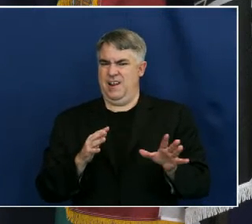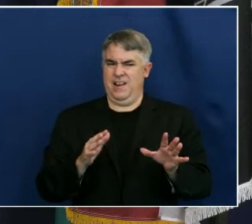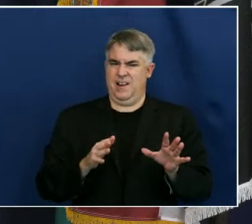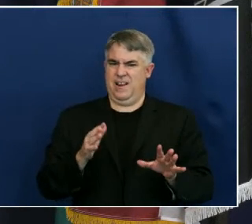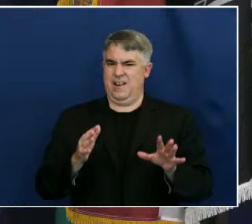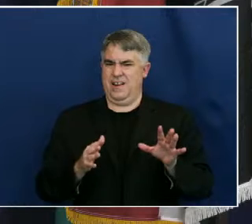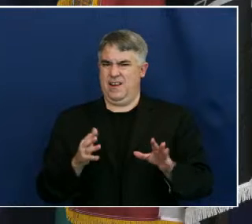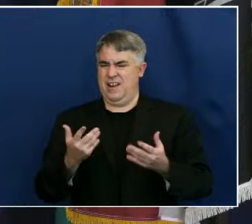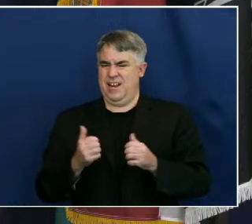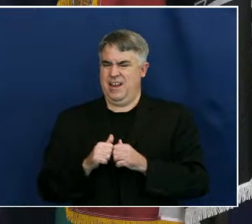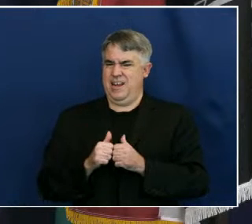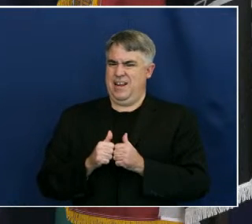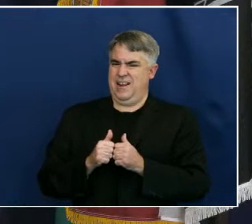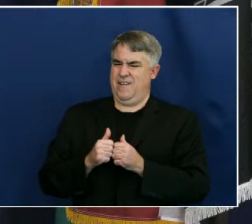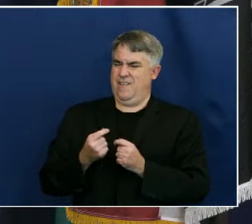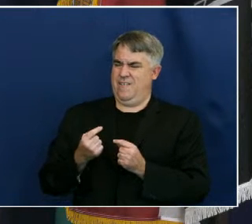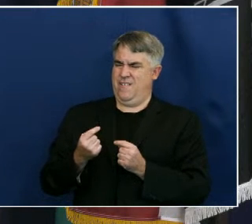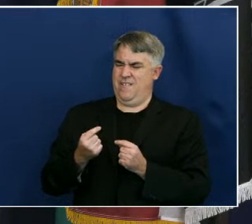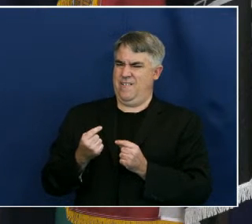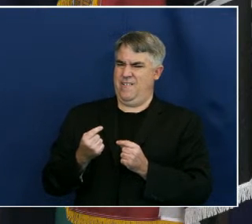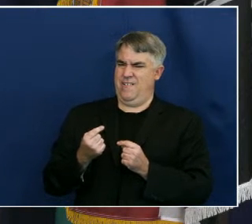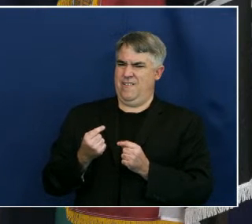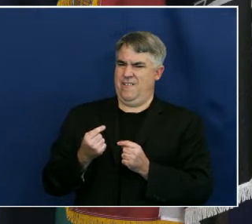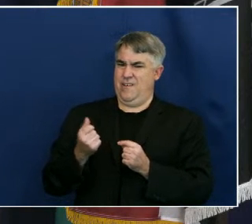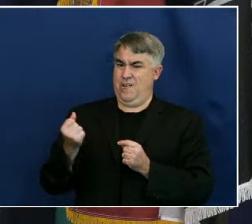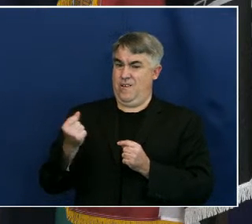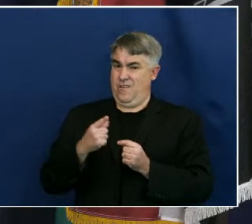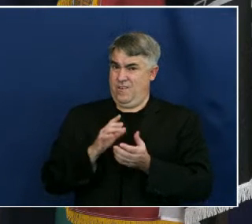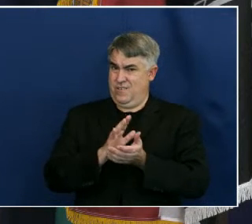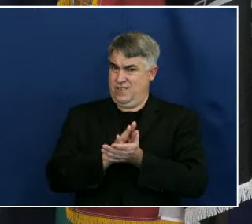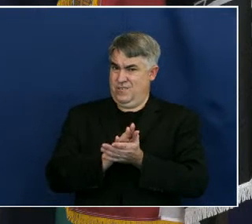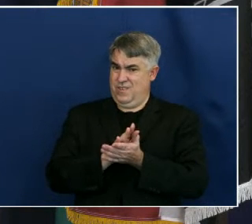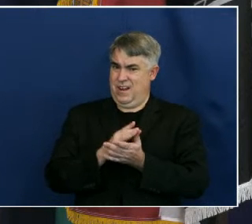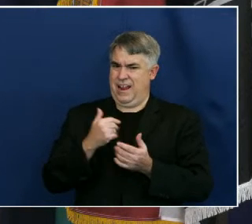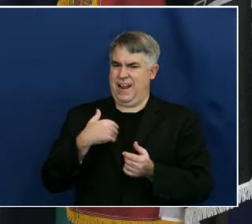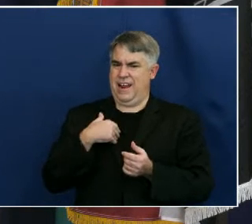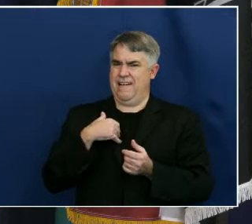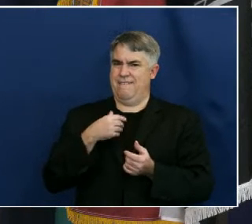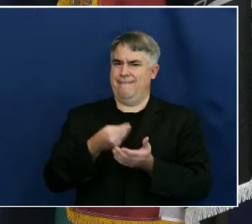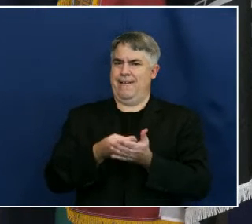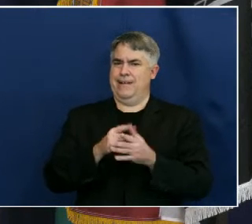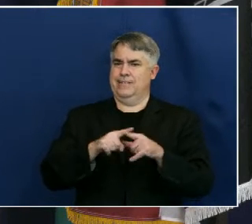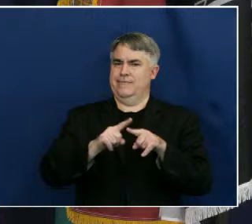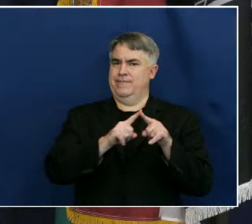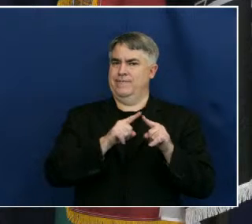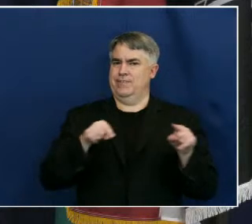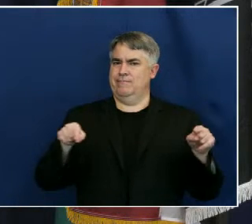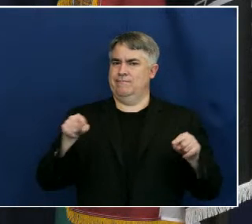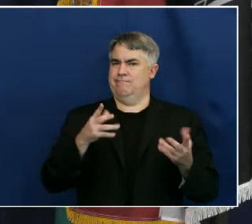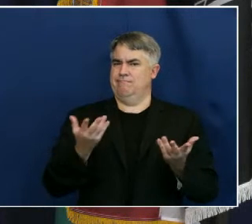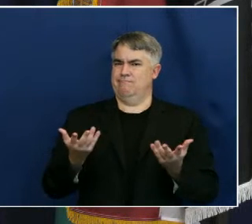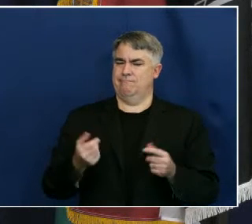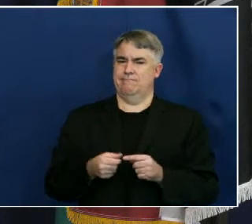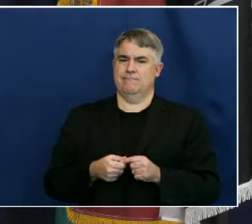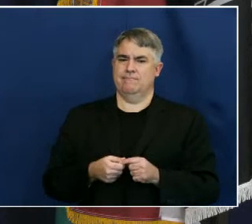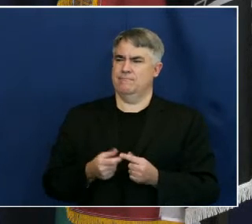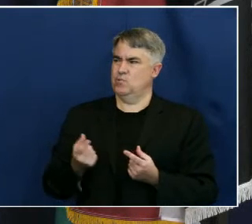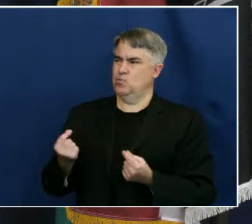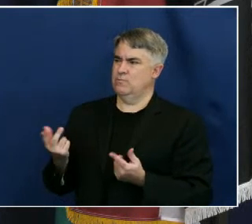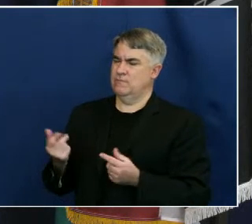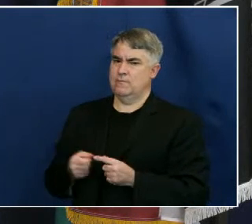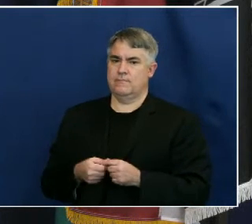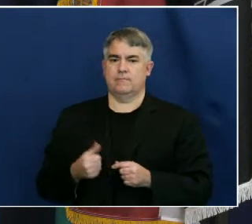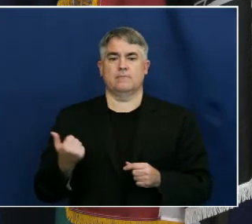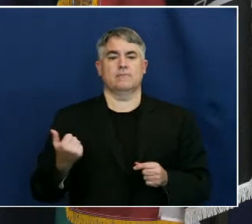collegiate programs? Clearly, not all schools have the same funding to pay for that. Yeah, I think this references the recent court